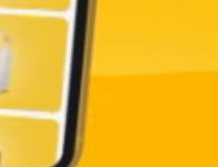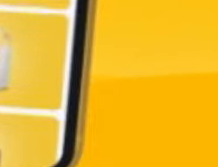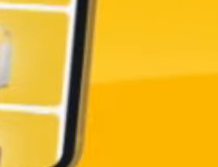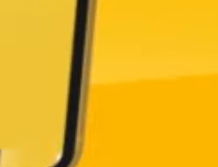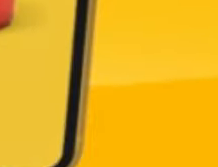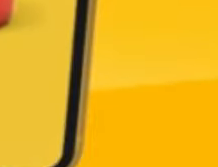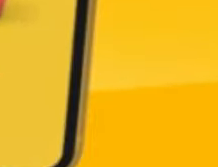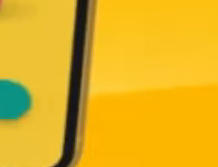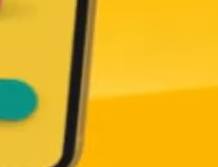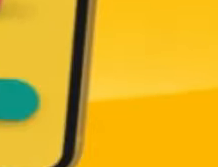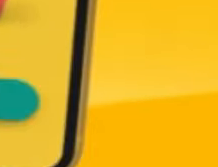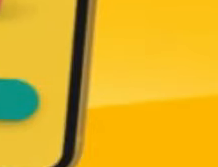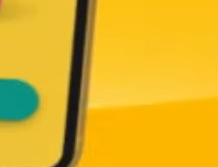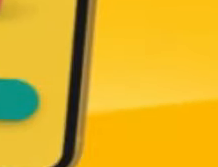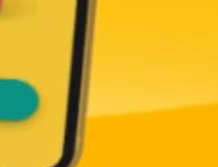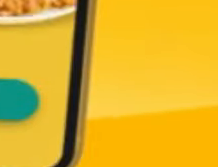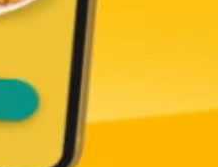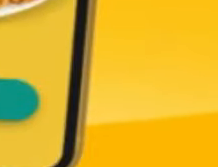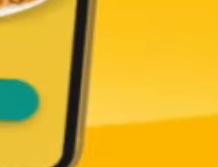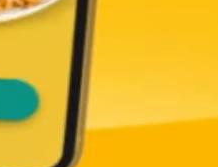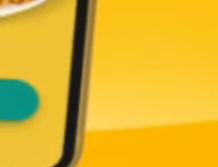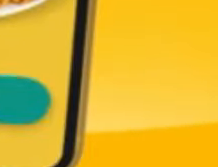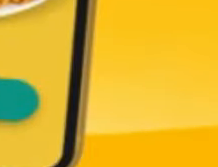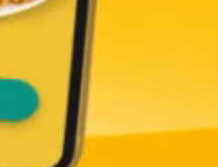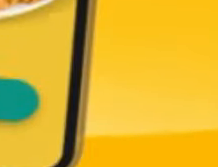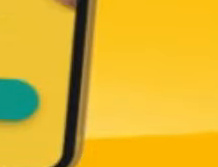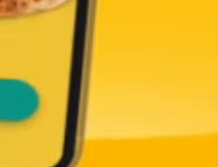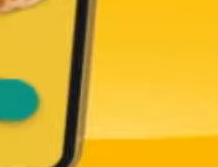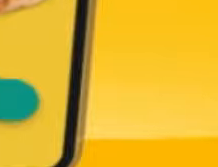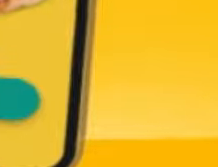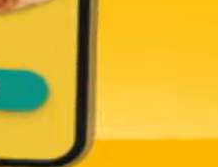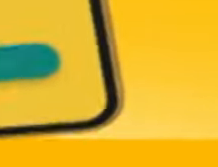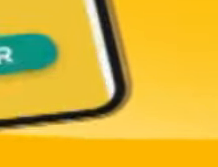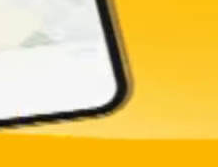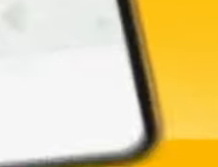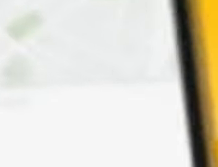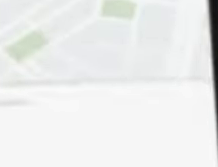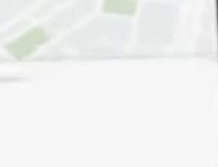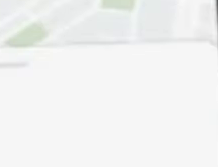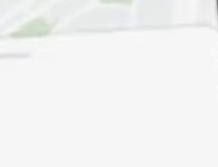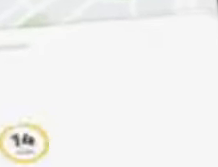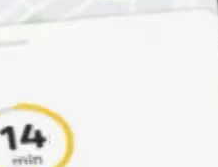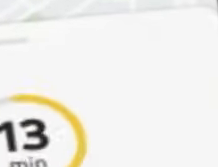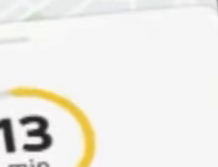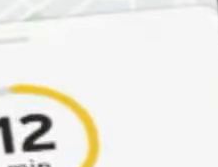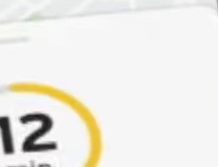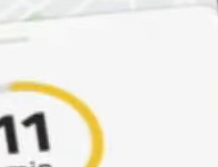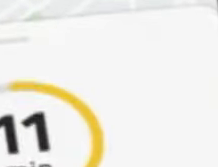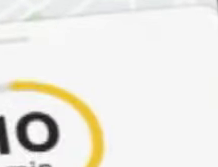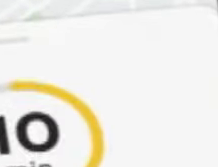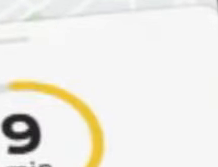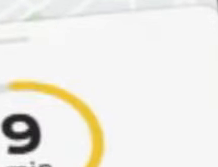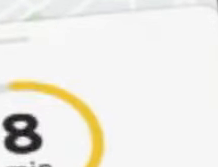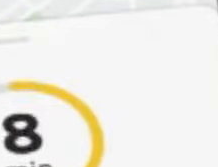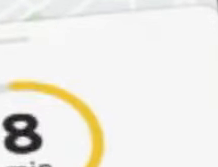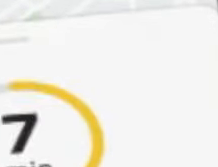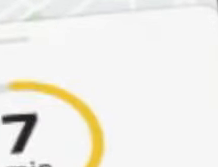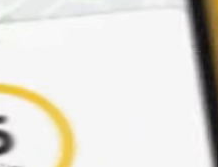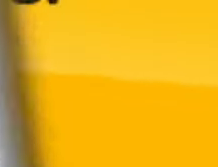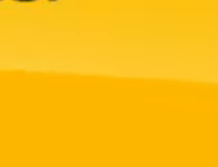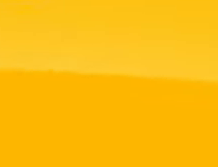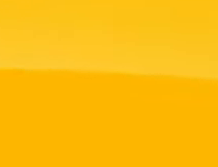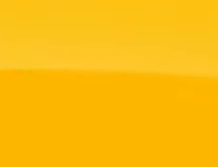home. Craving fried chicken or pilau or pizza? Easy and simple. Order on Glovo